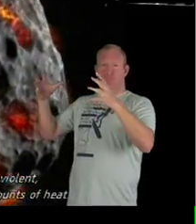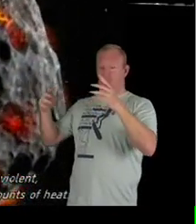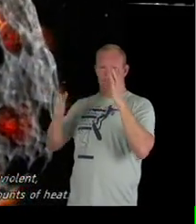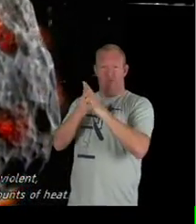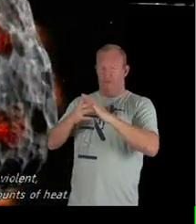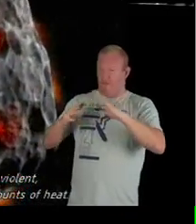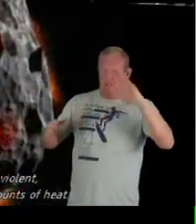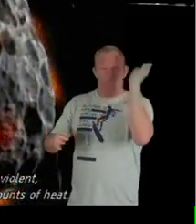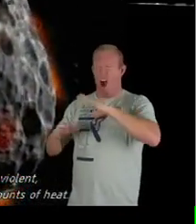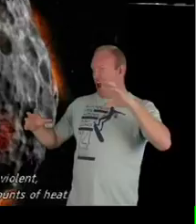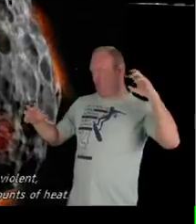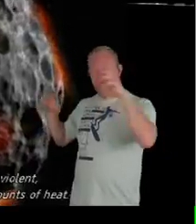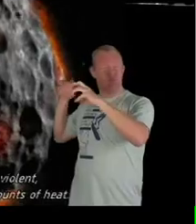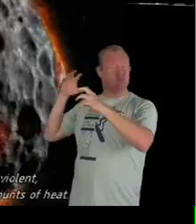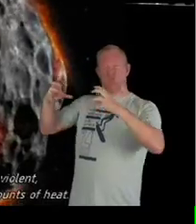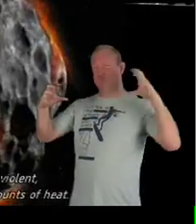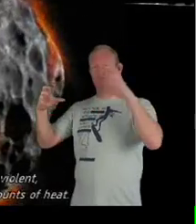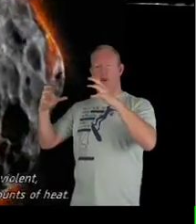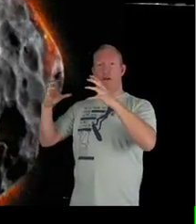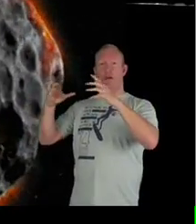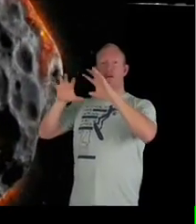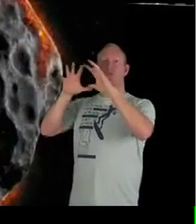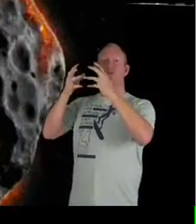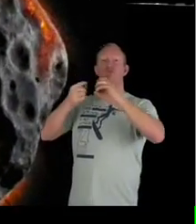violent they generated immense amounts of heat.